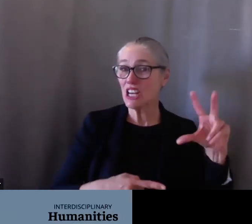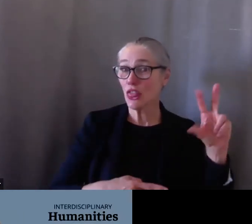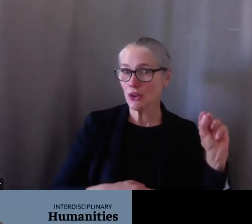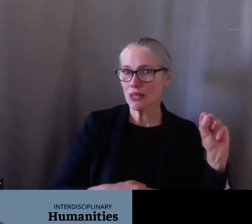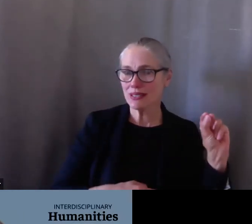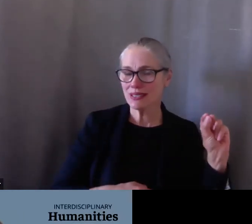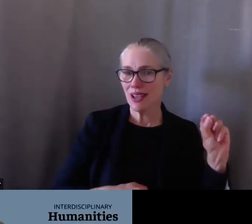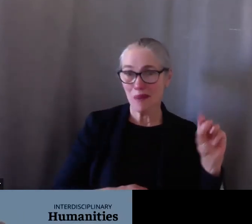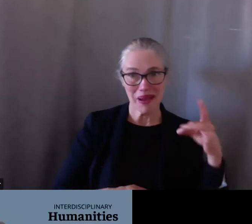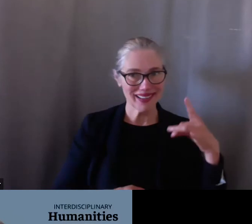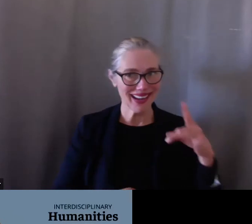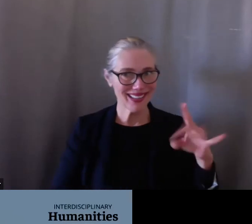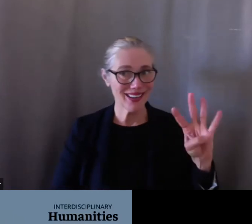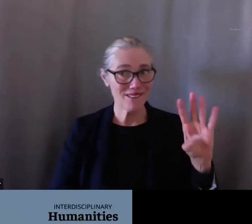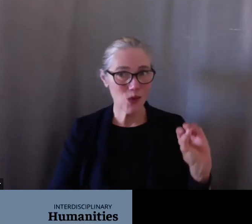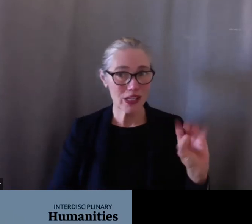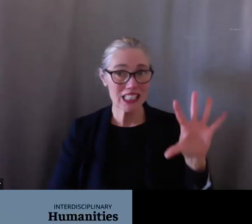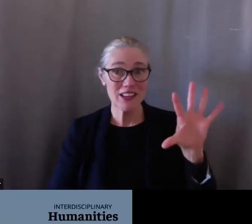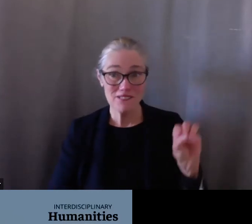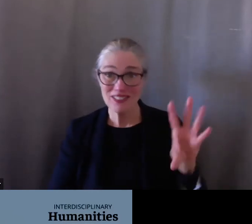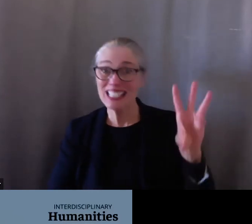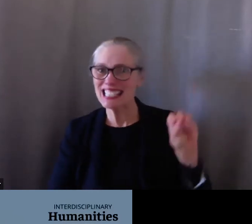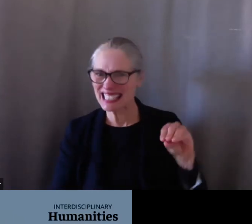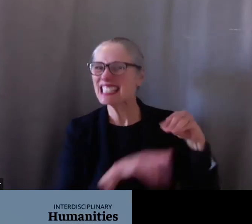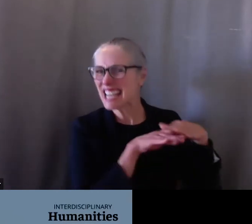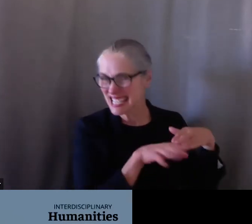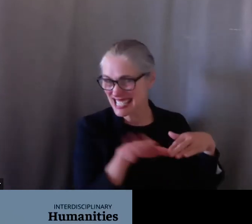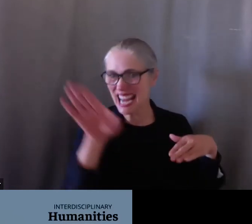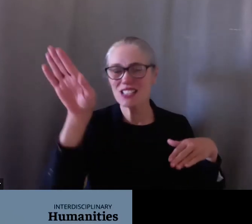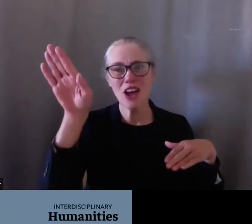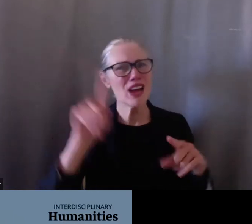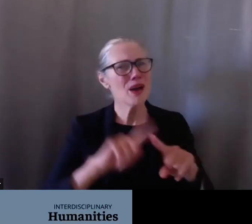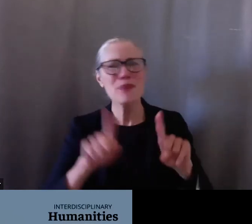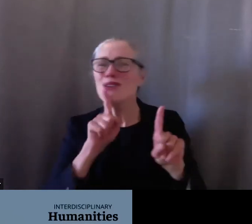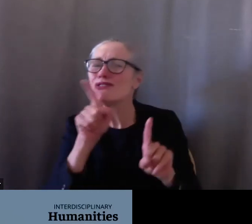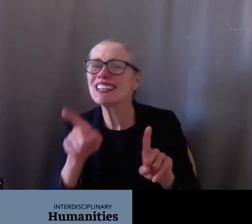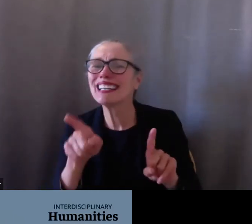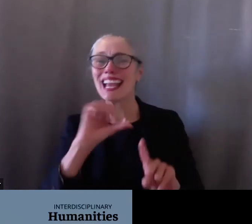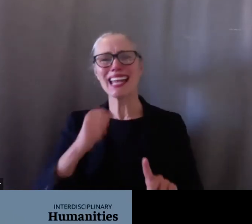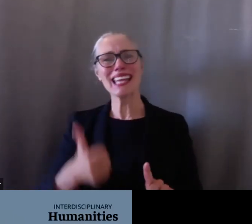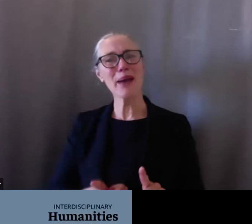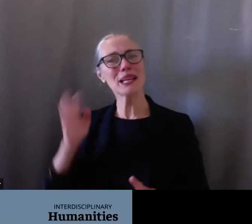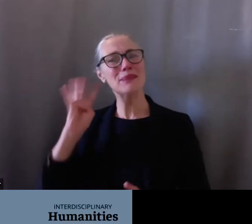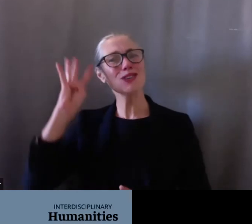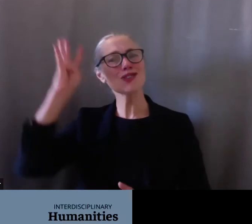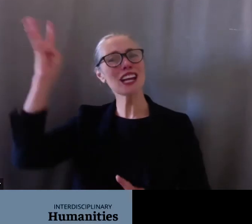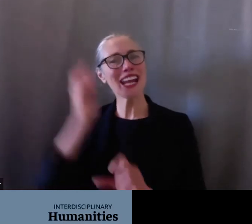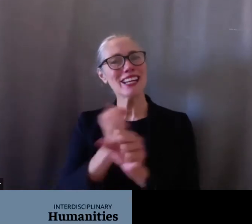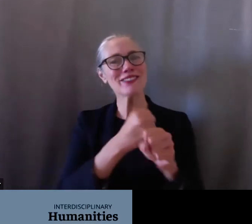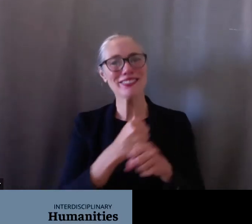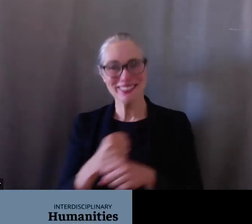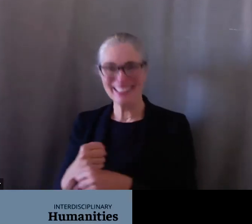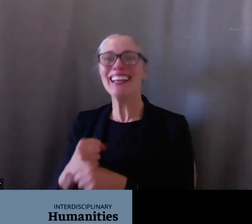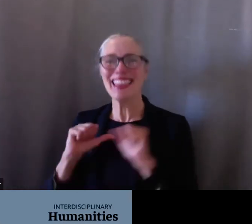labor, intellectual labor, in reference to creative capitalism, but I really strongly believe that